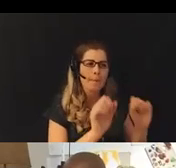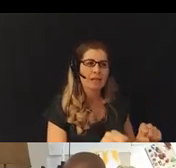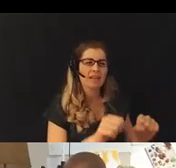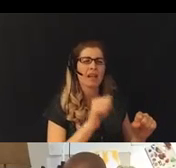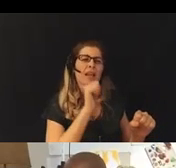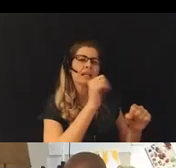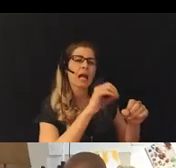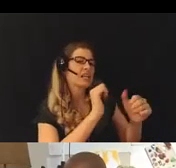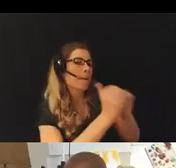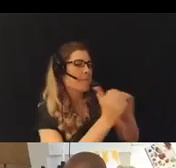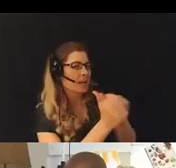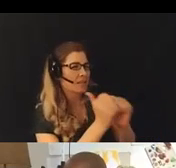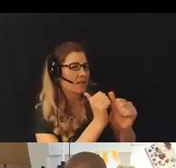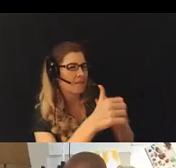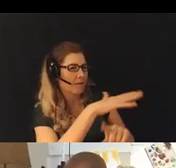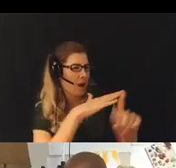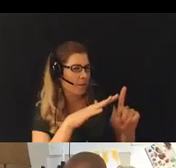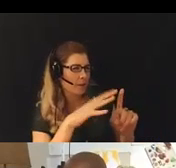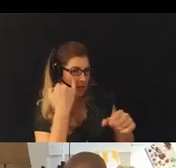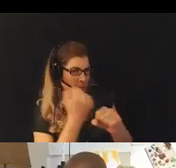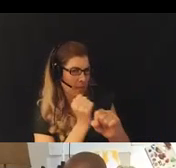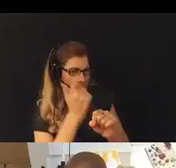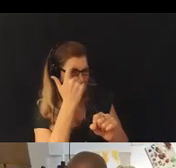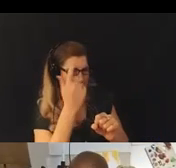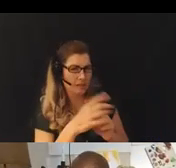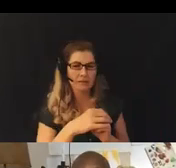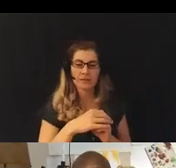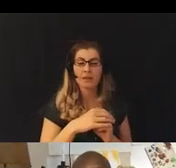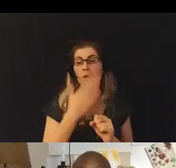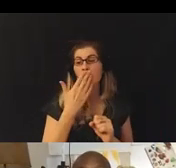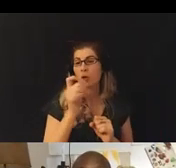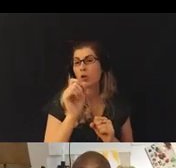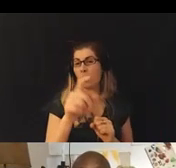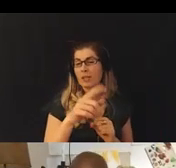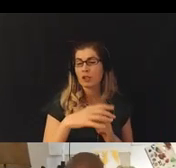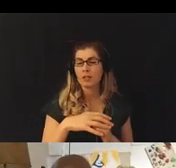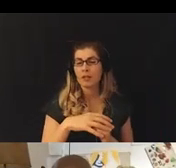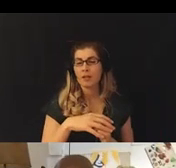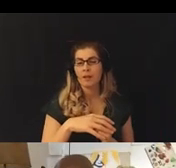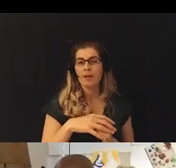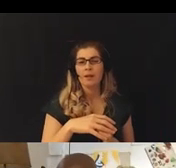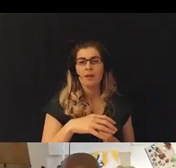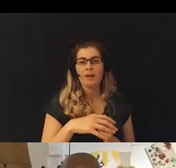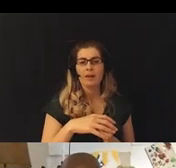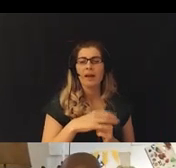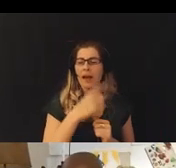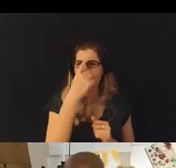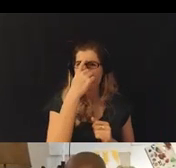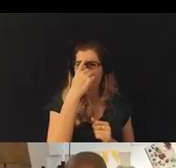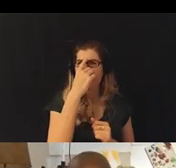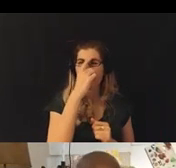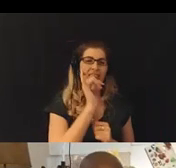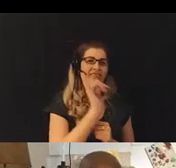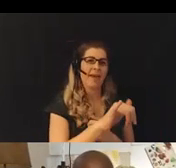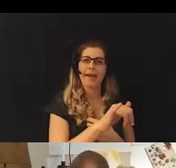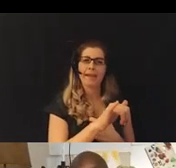non-competitive environment in that sense. That's such a good question, Nancy. Thank you. I think that that is a lifelong effort,